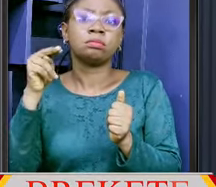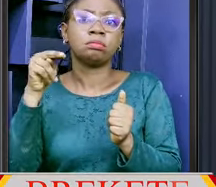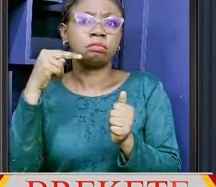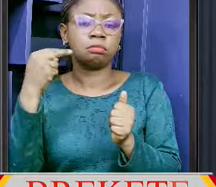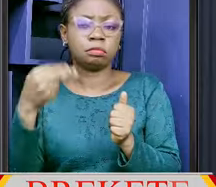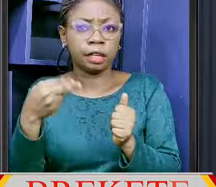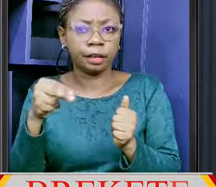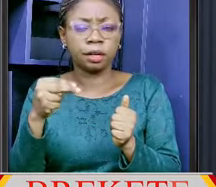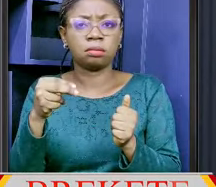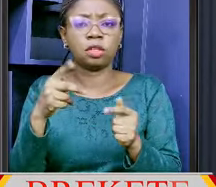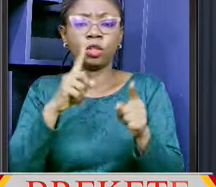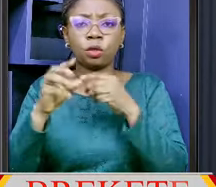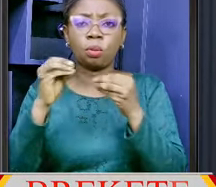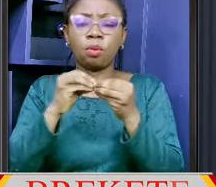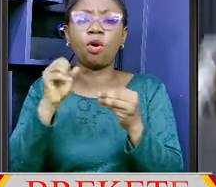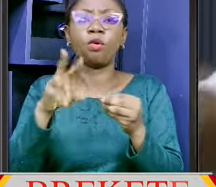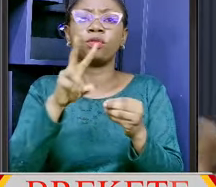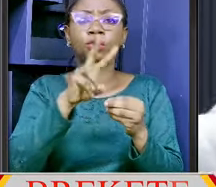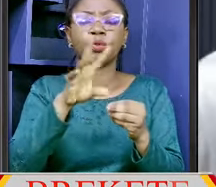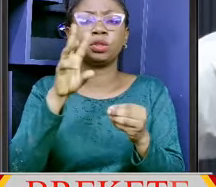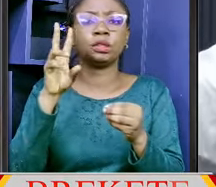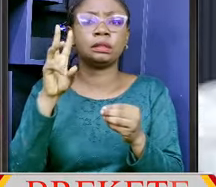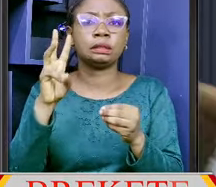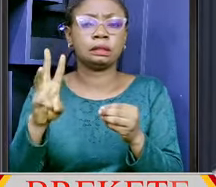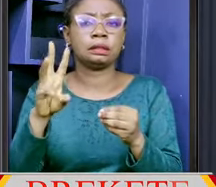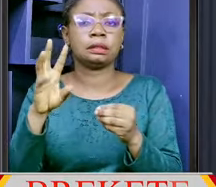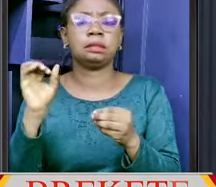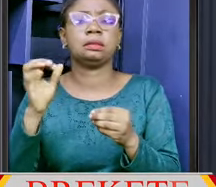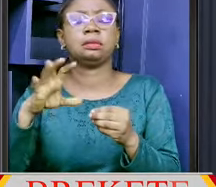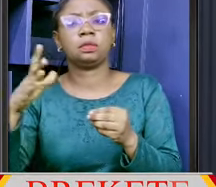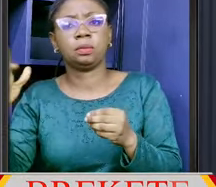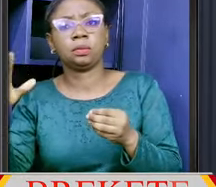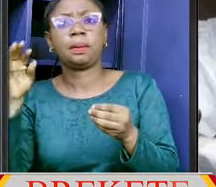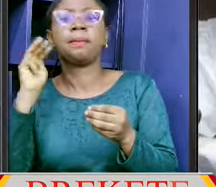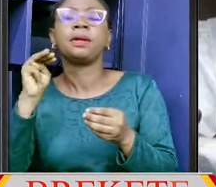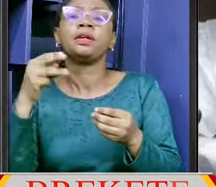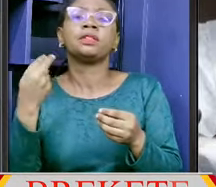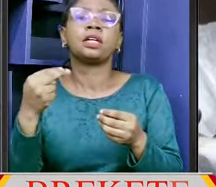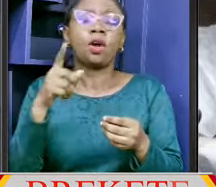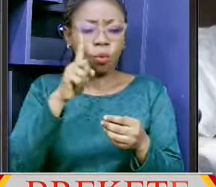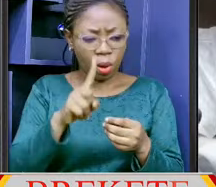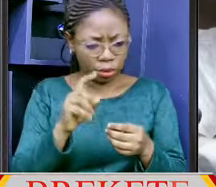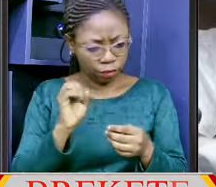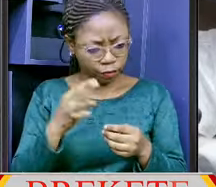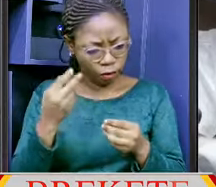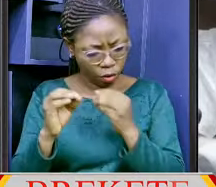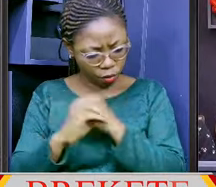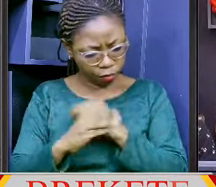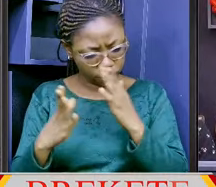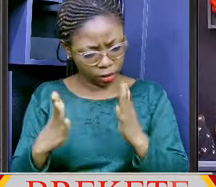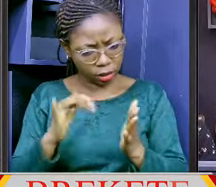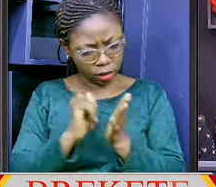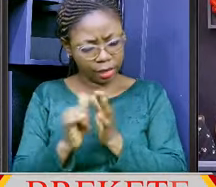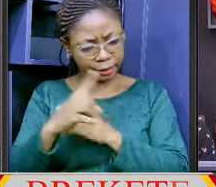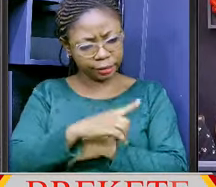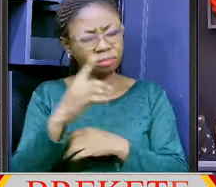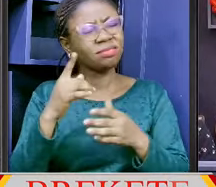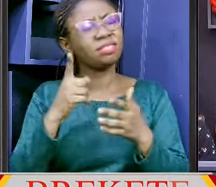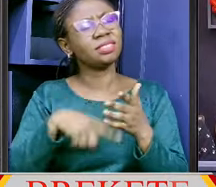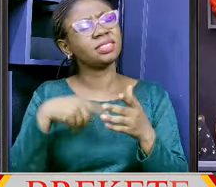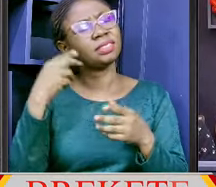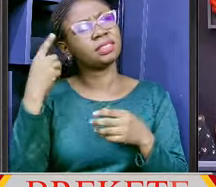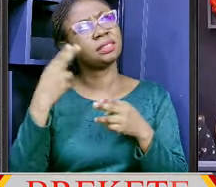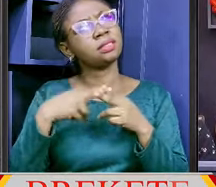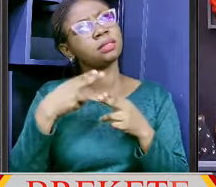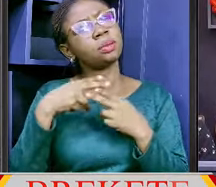260 something million naira. One of the officers that day for that place, waiting be name, hi.